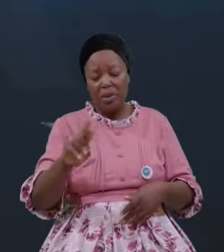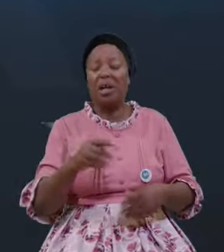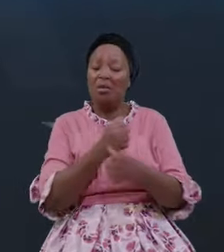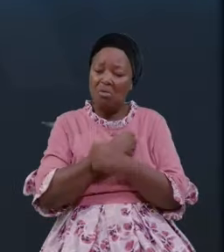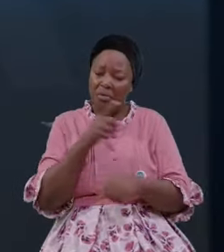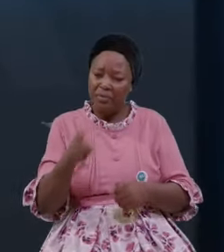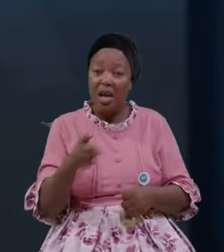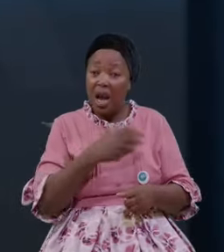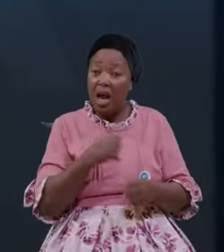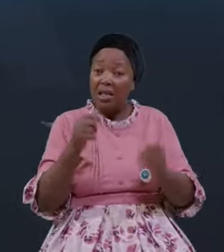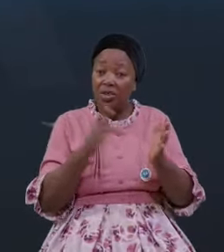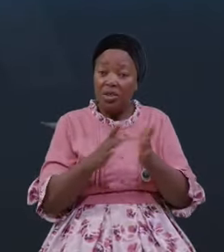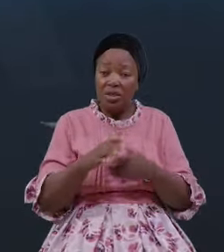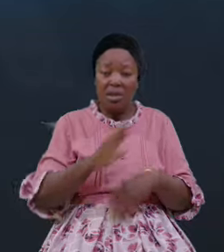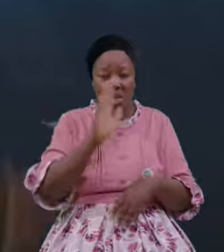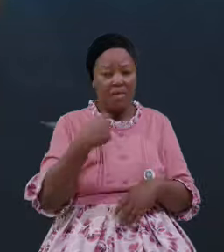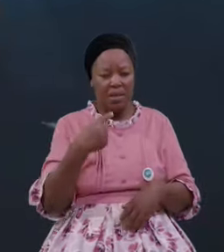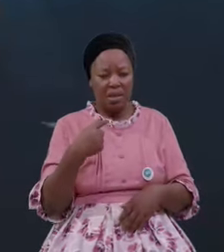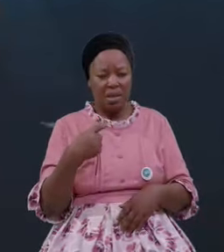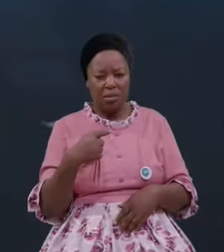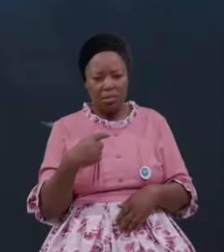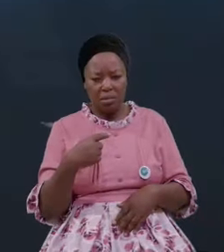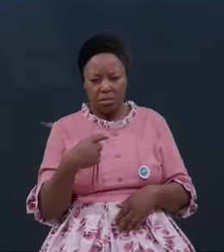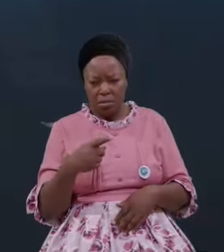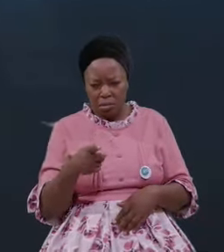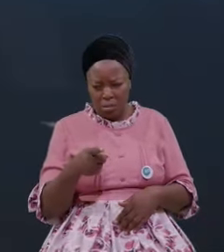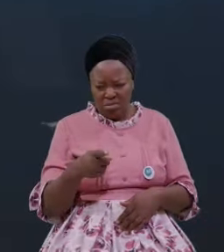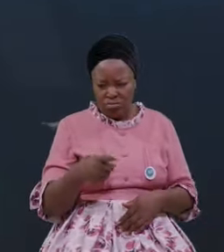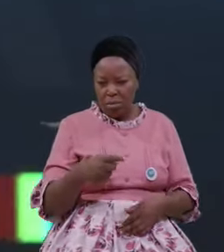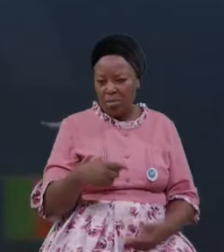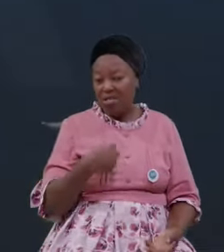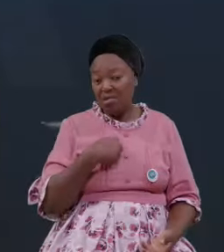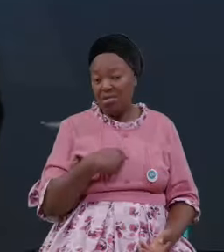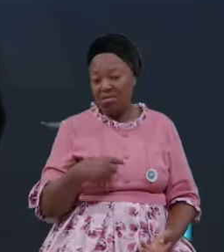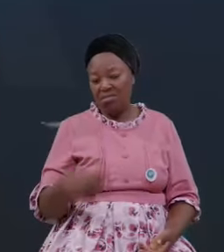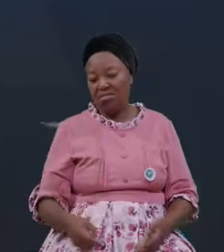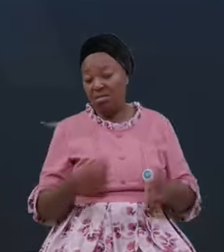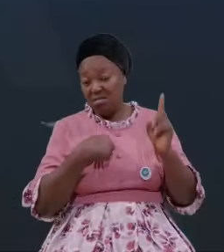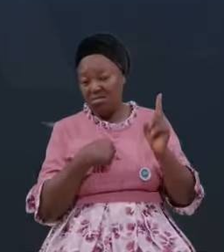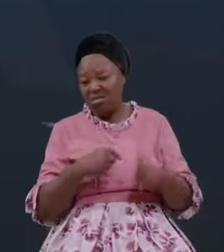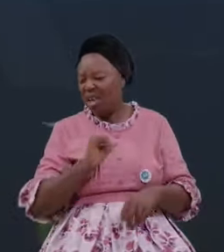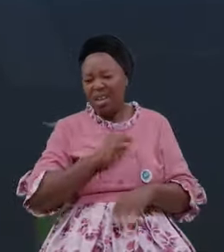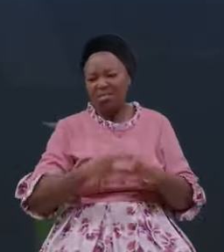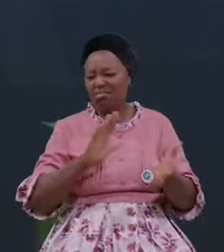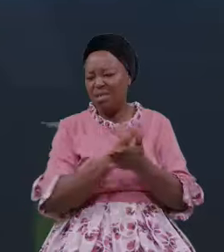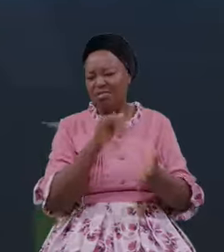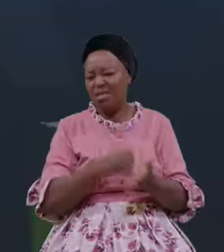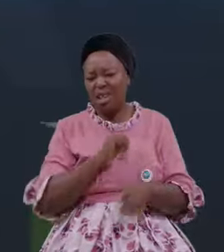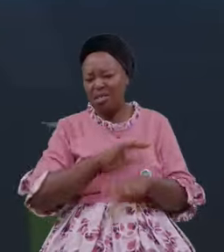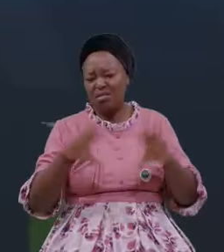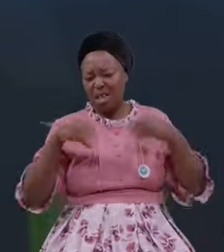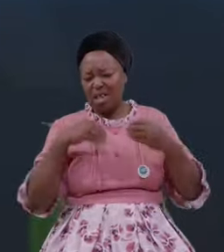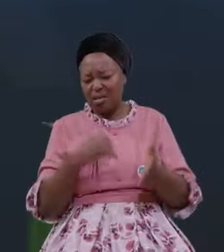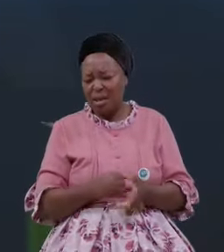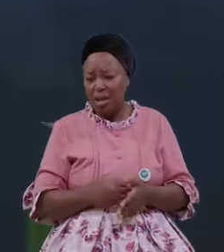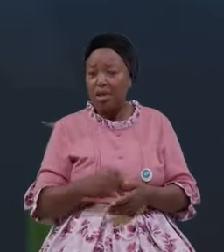didn't say, I don't believe. I don't accept. Some people say, if I repent and call